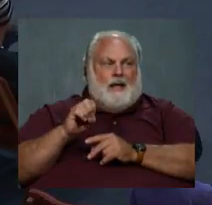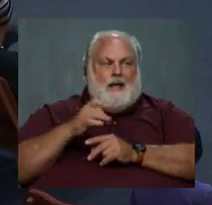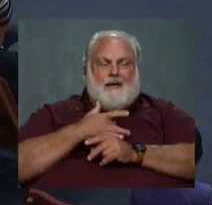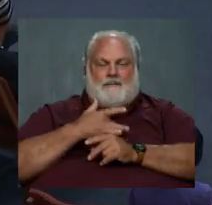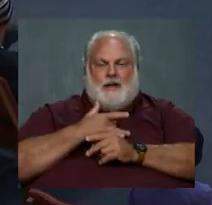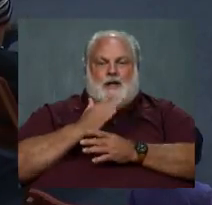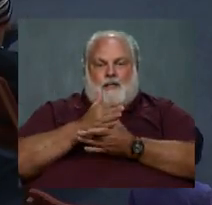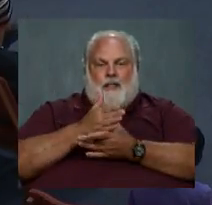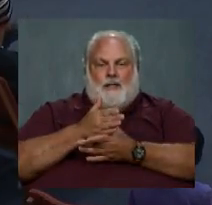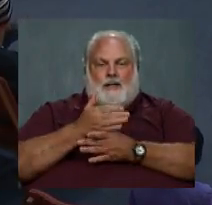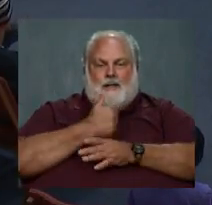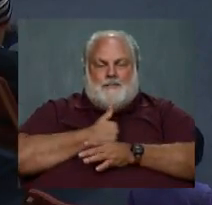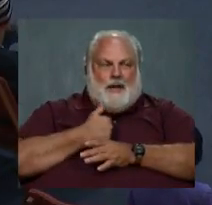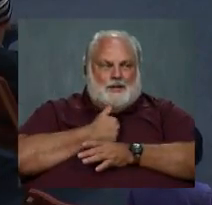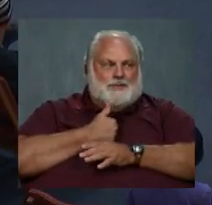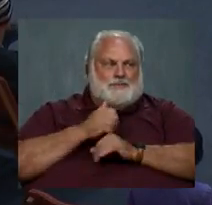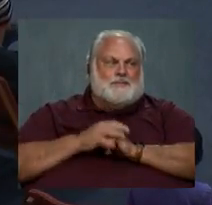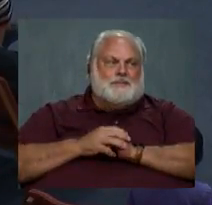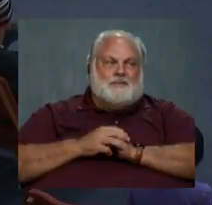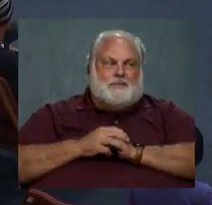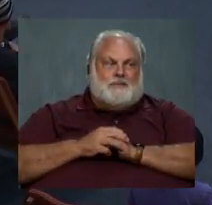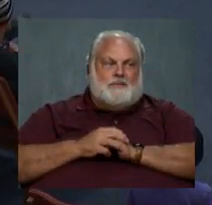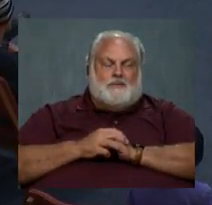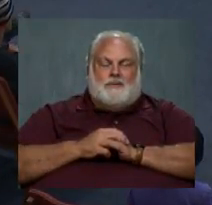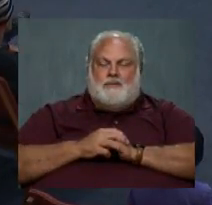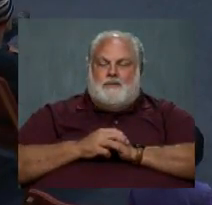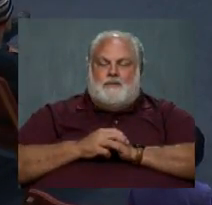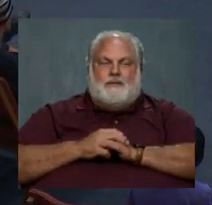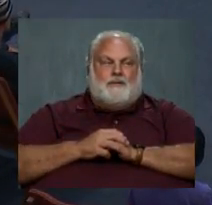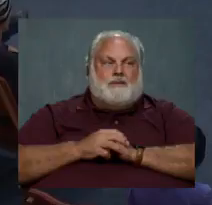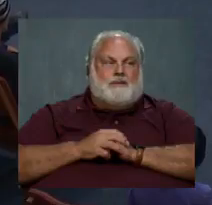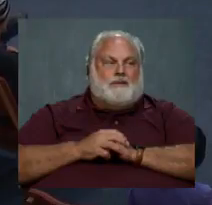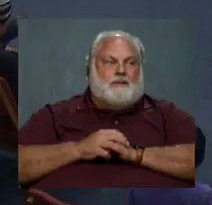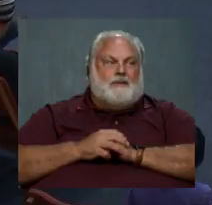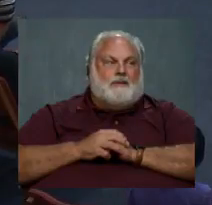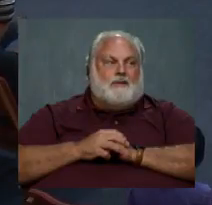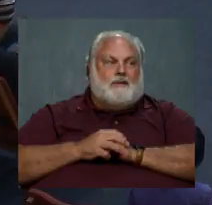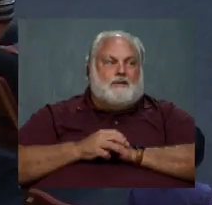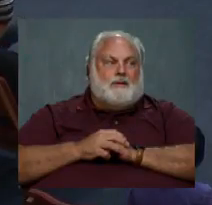up and talk, so I'm sorry. Man, that's, I mean,